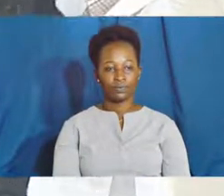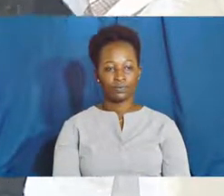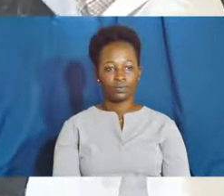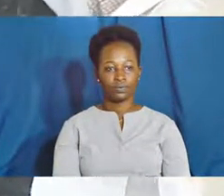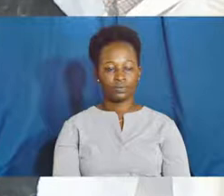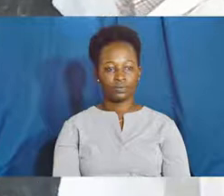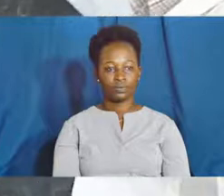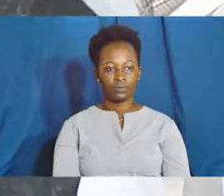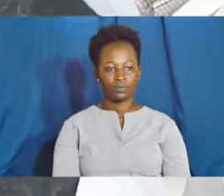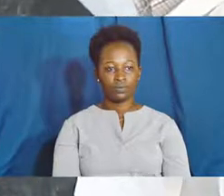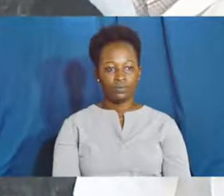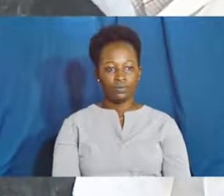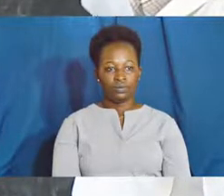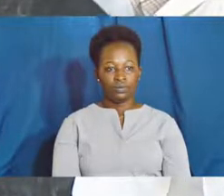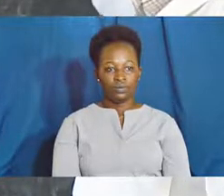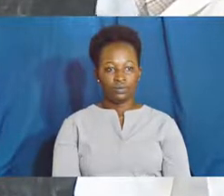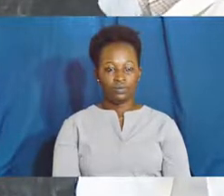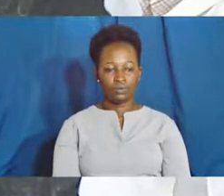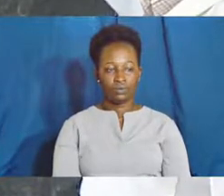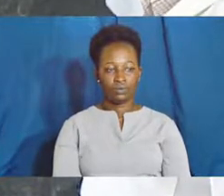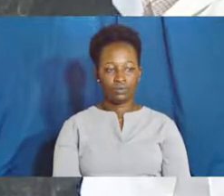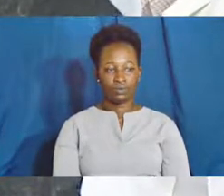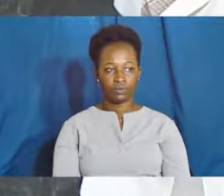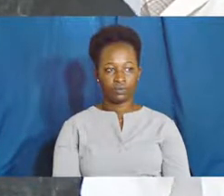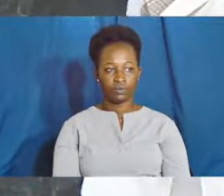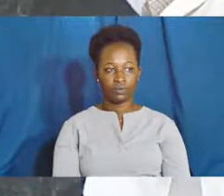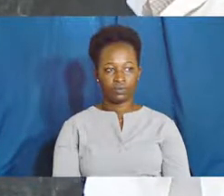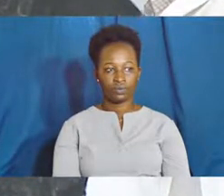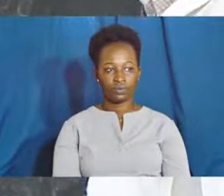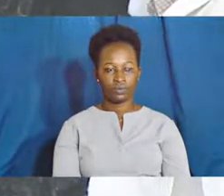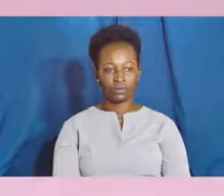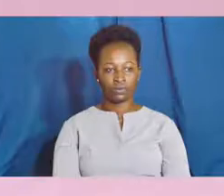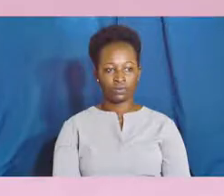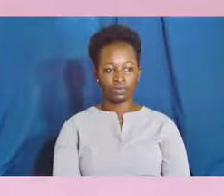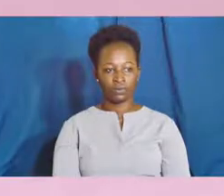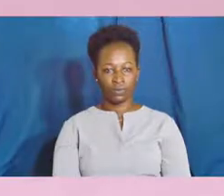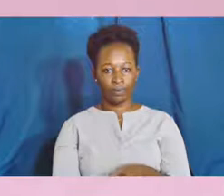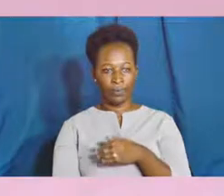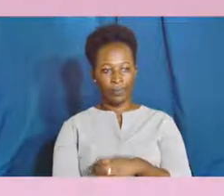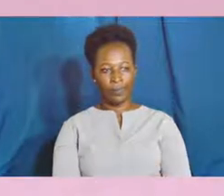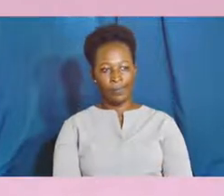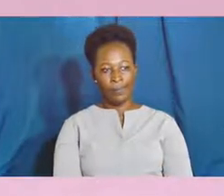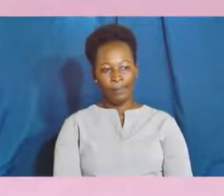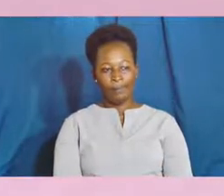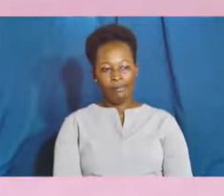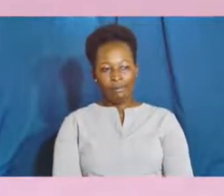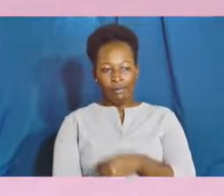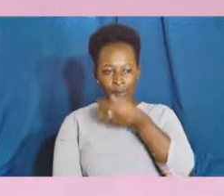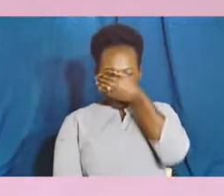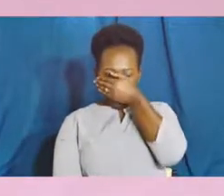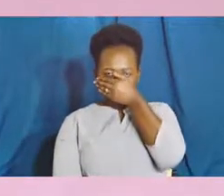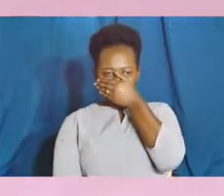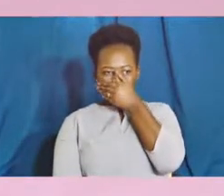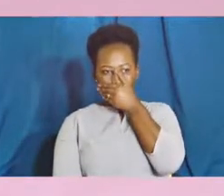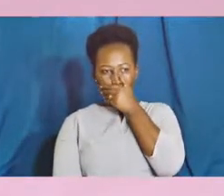equal to 7, then plus IX. Do you see that? That is going out to be again